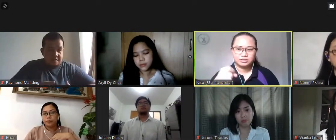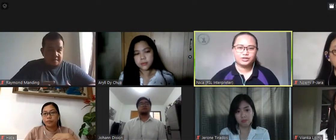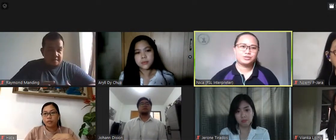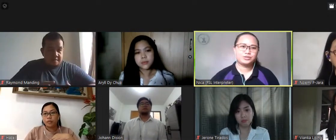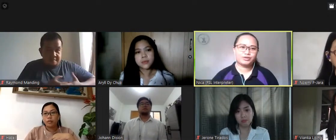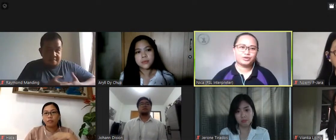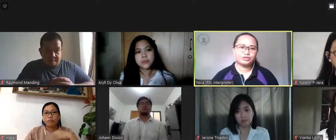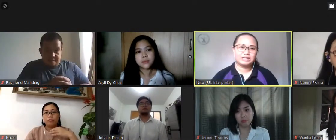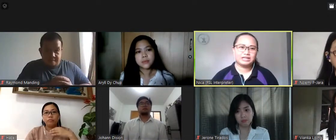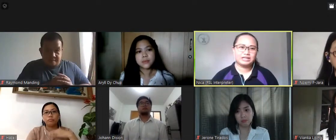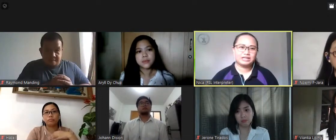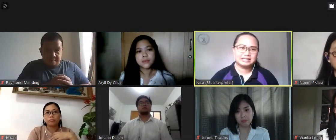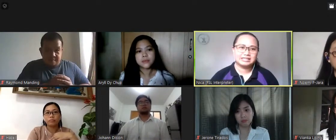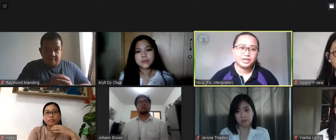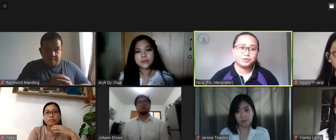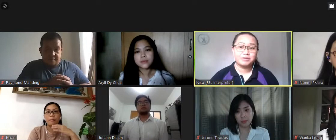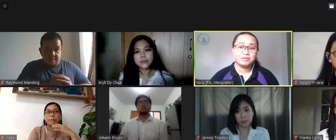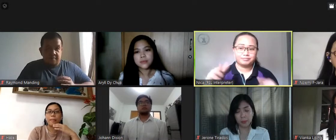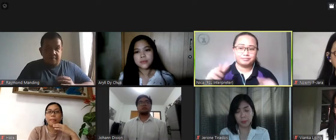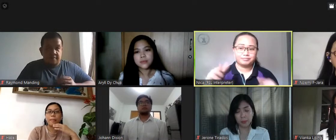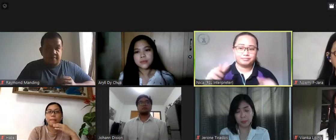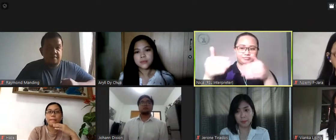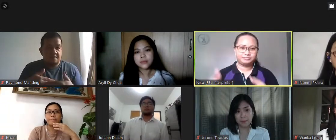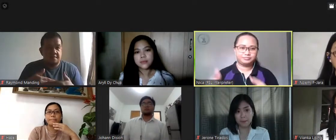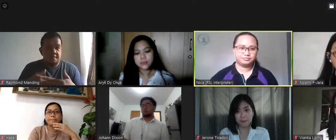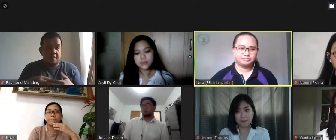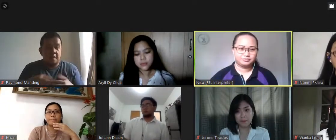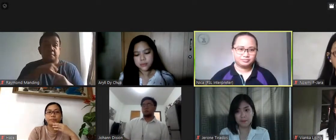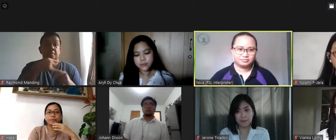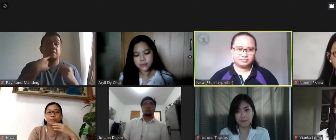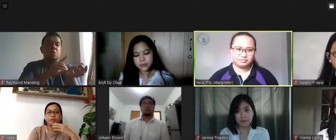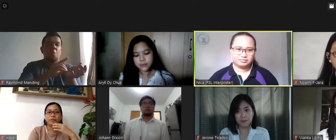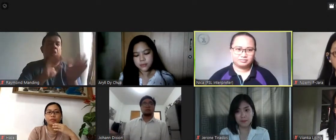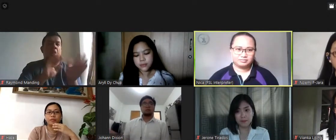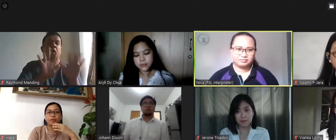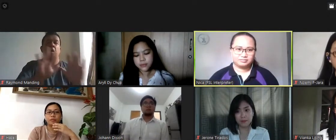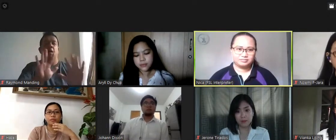Ayun, so difficult nga kasi dala-dala niya yung baby.